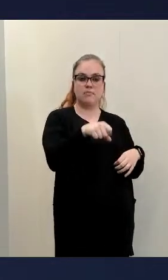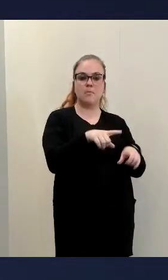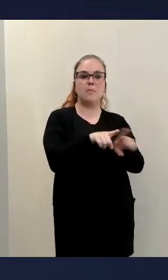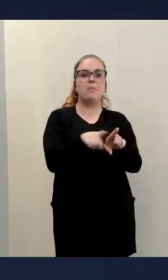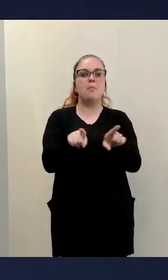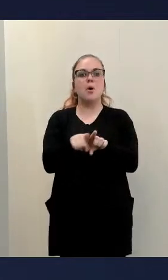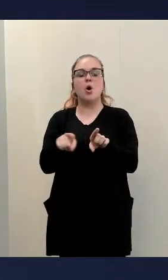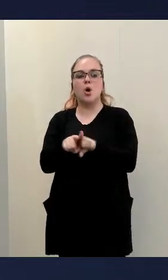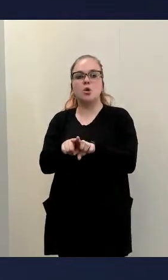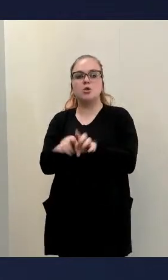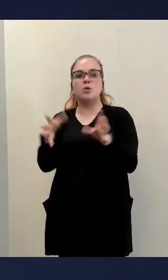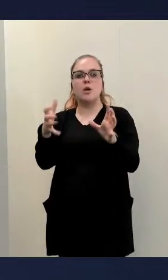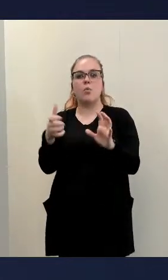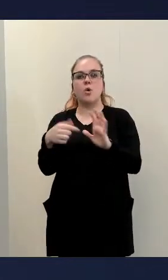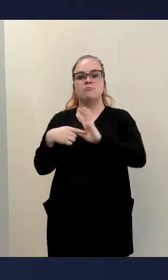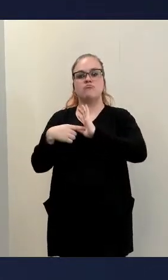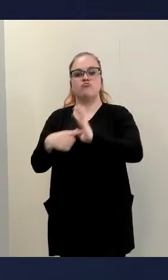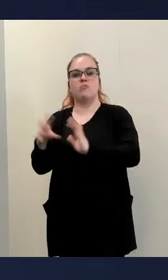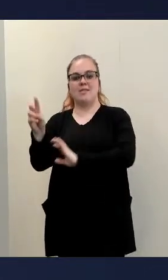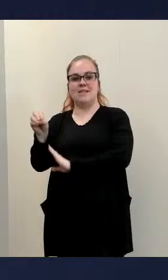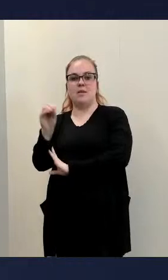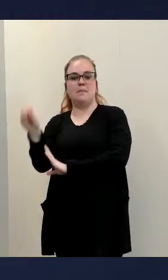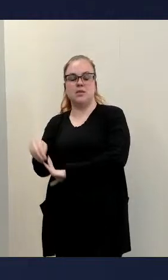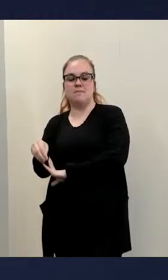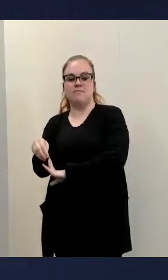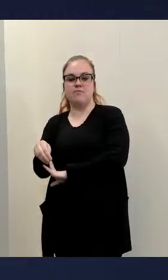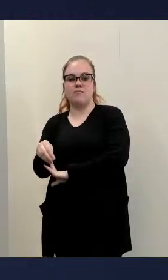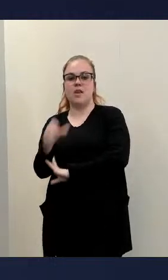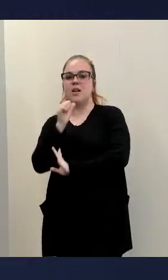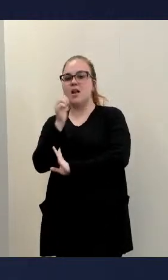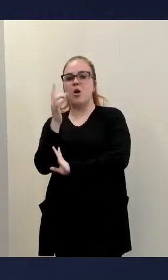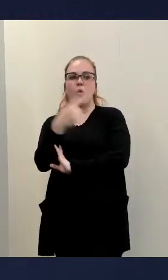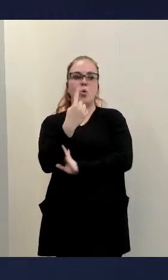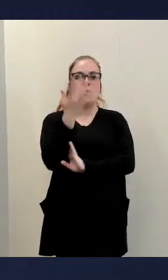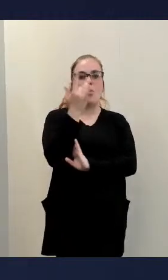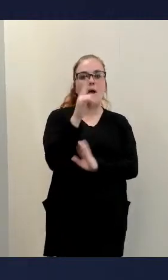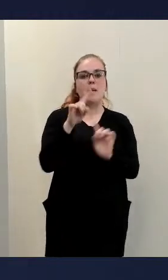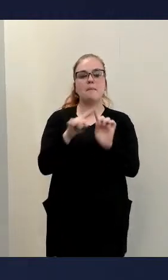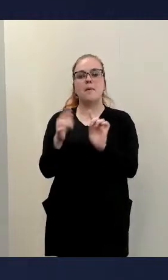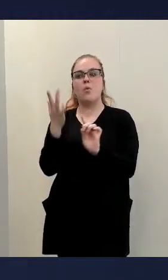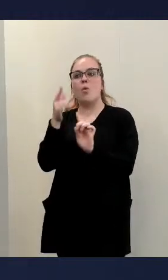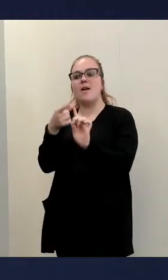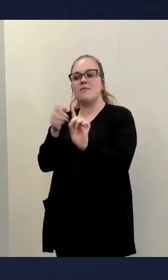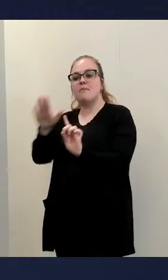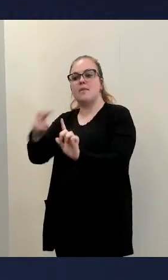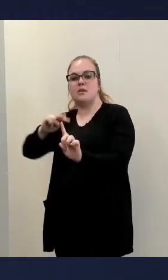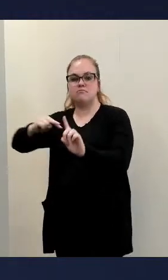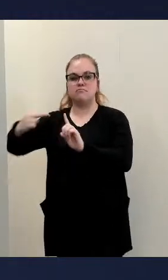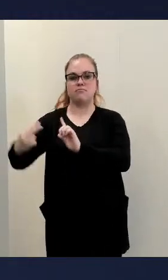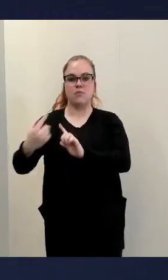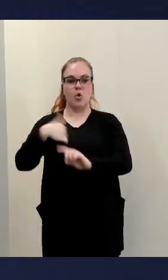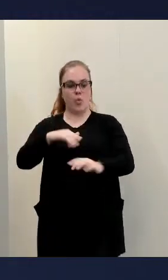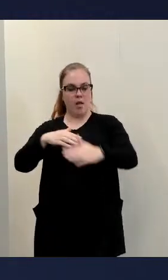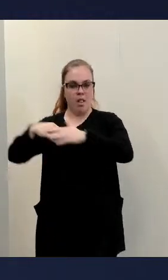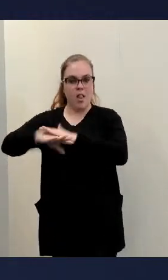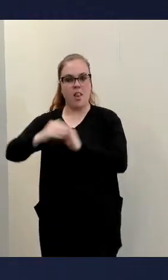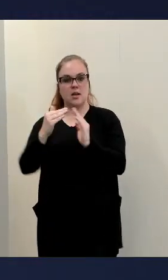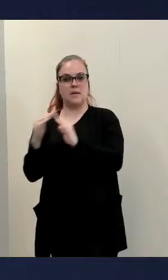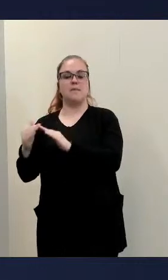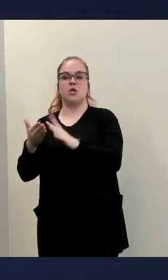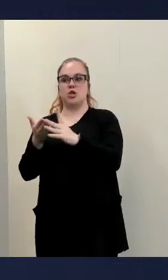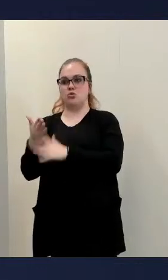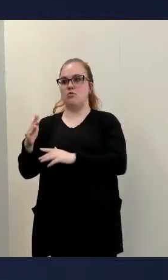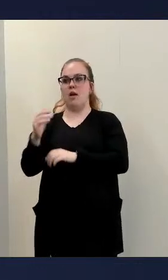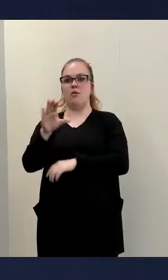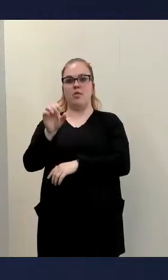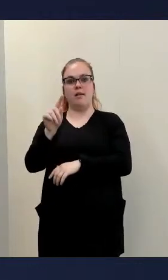to illuminate that 70%. Not just why, but why in the words of the people. We went into communities throughout Erie